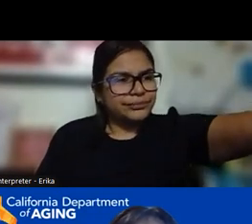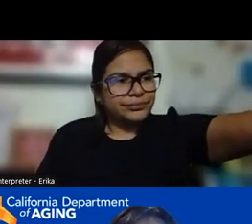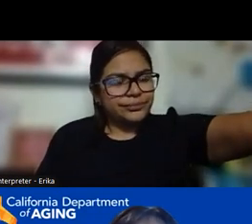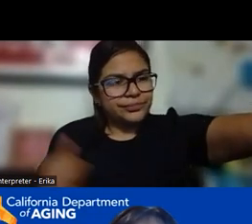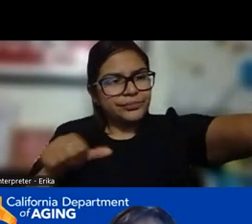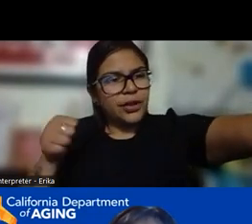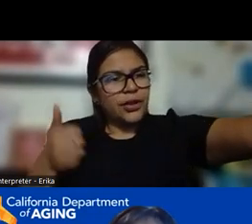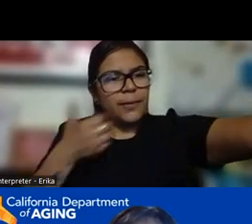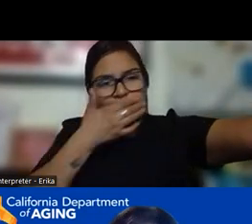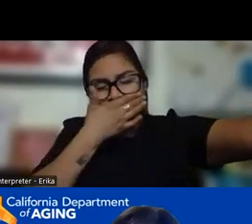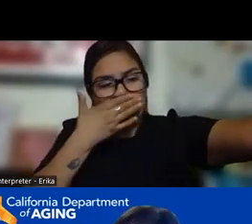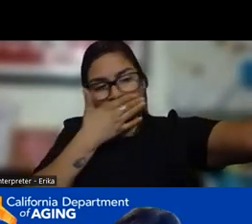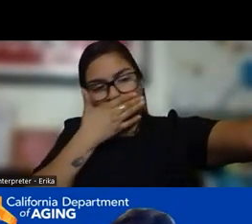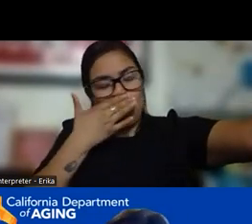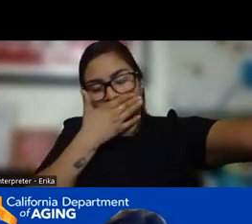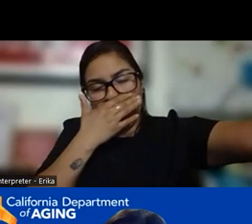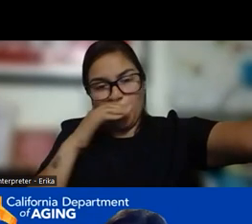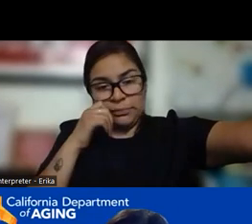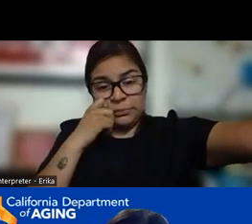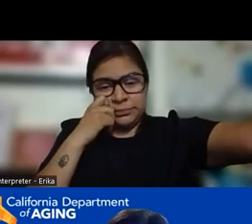Anyone else on the line?